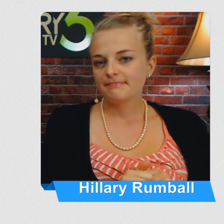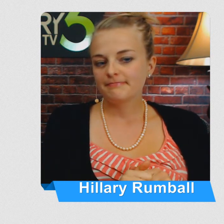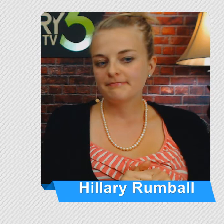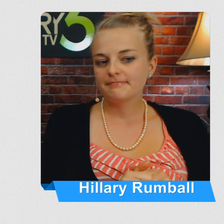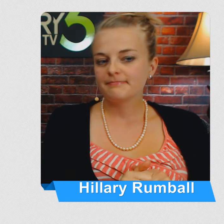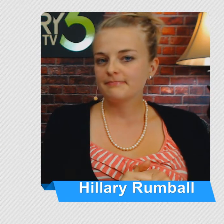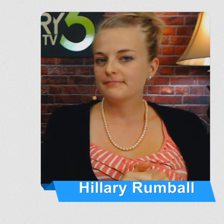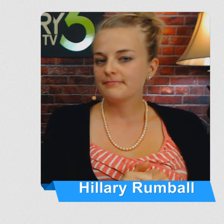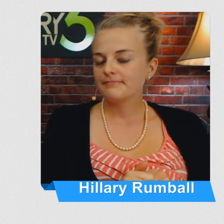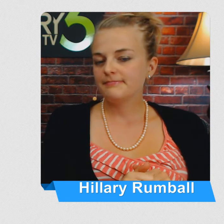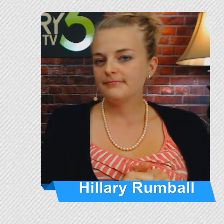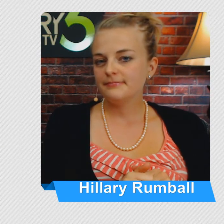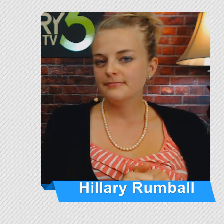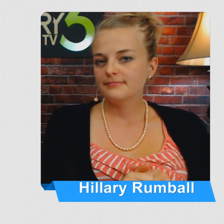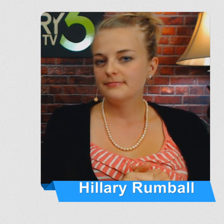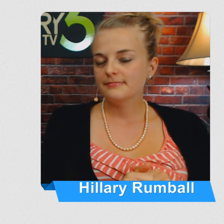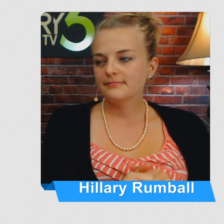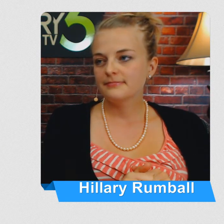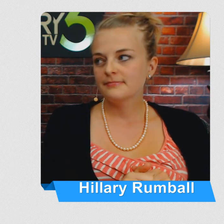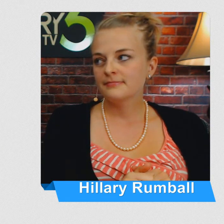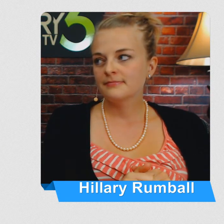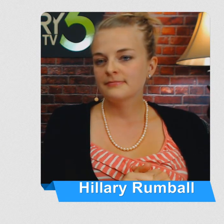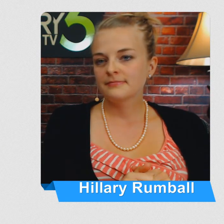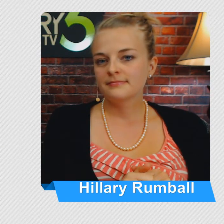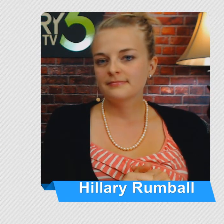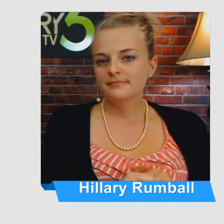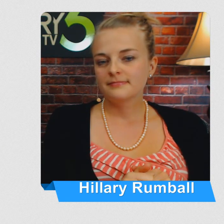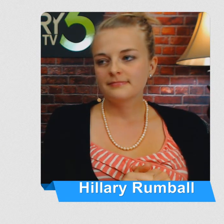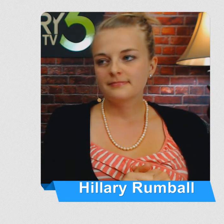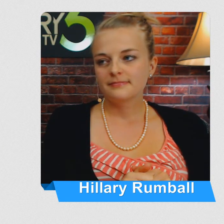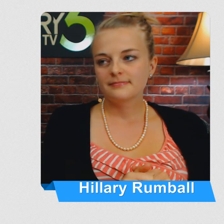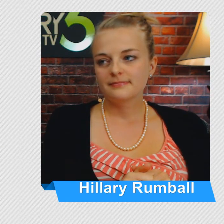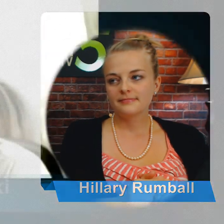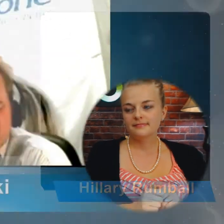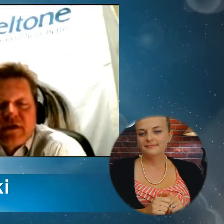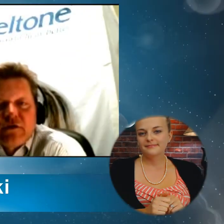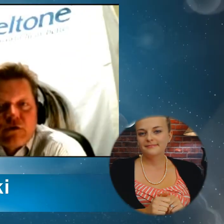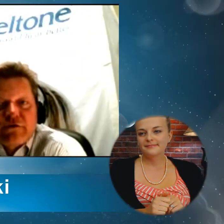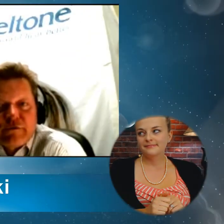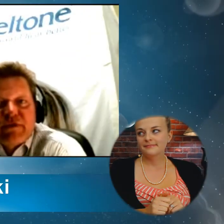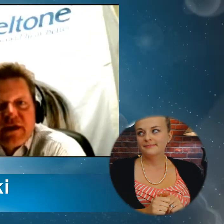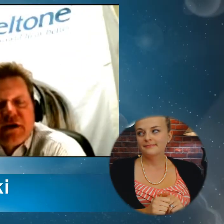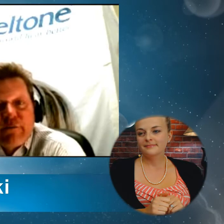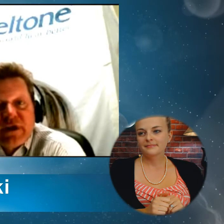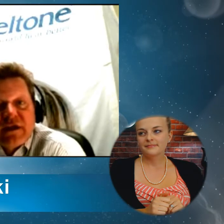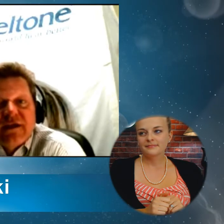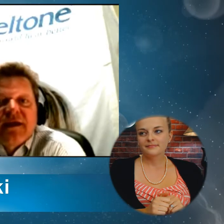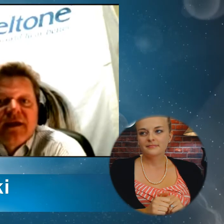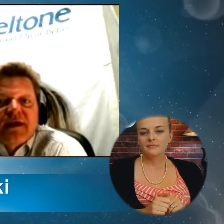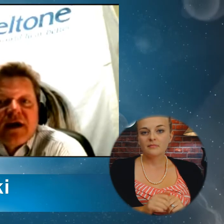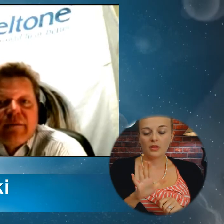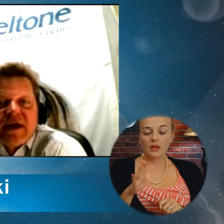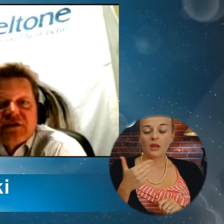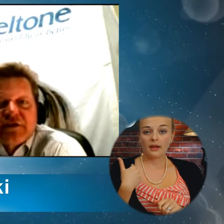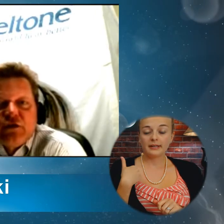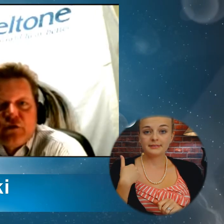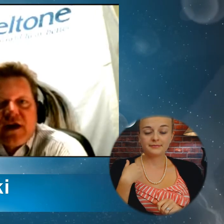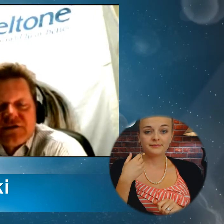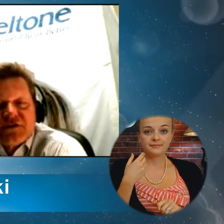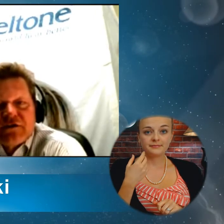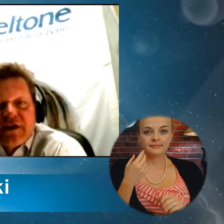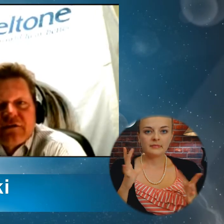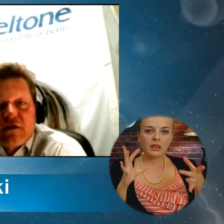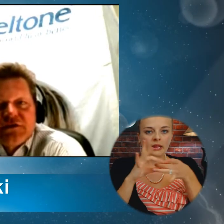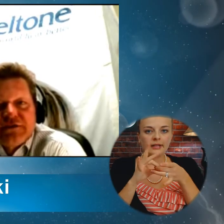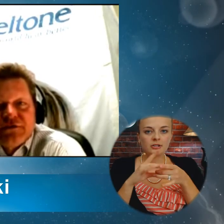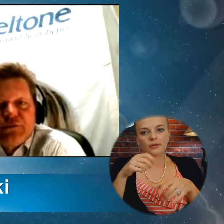You know, cochlear implants actually are dealt with, we have a technology arrangement with a cochlear implant company that actually